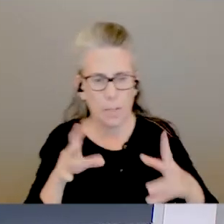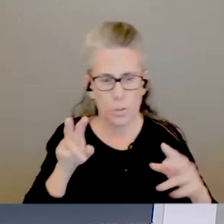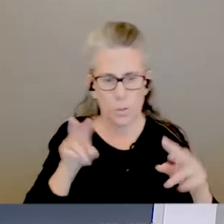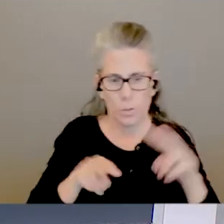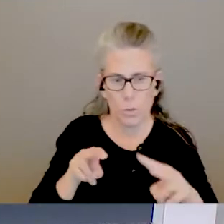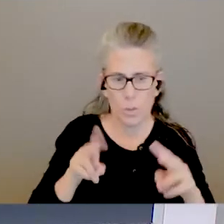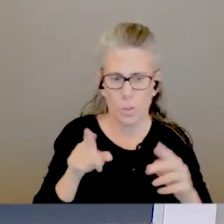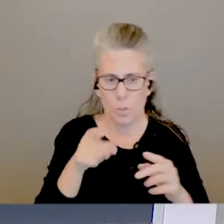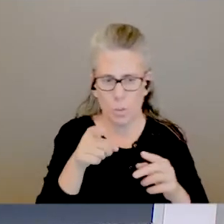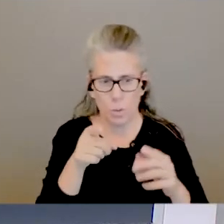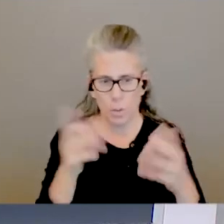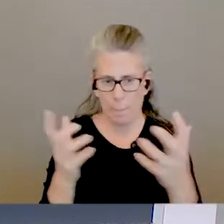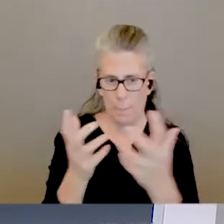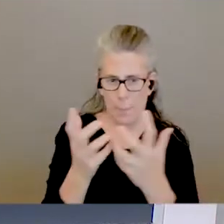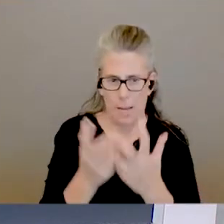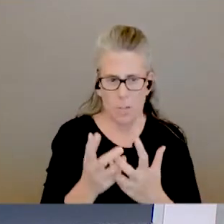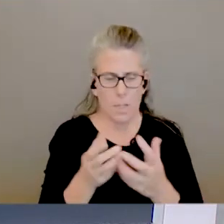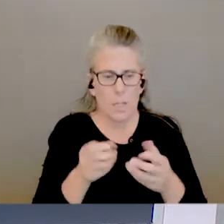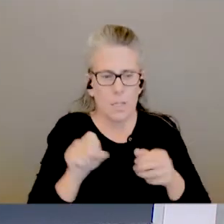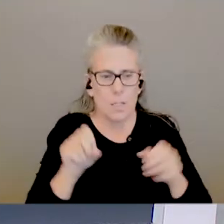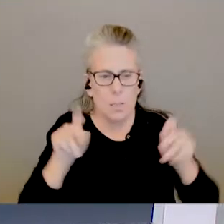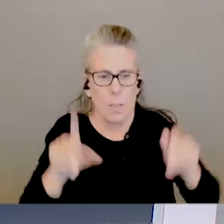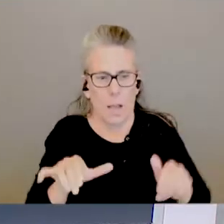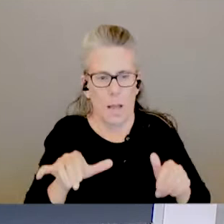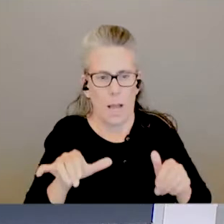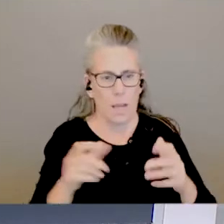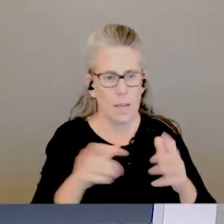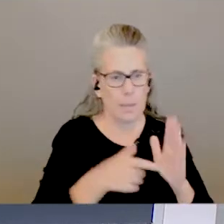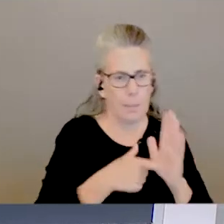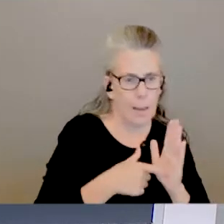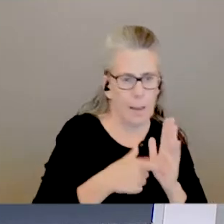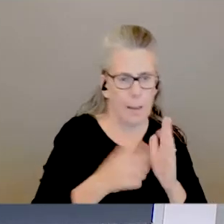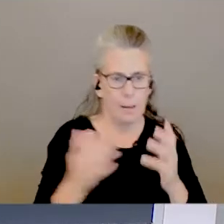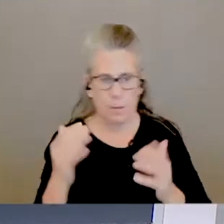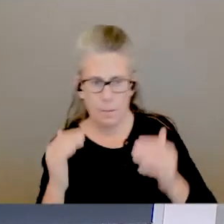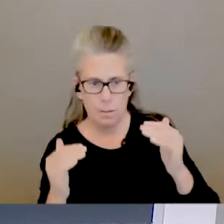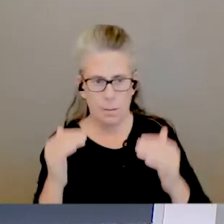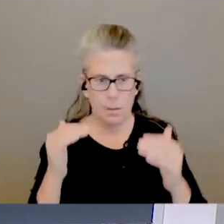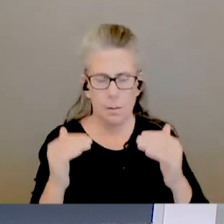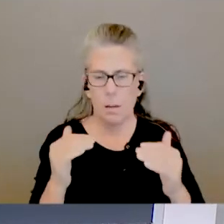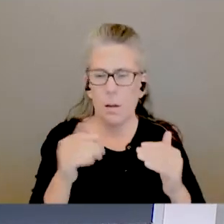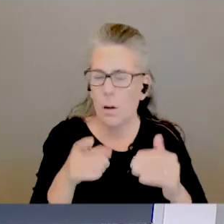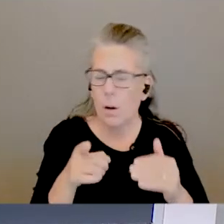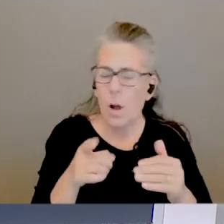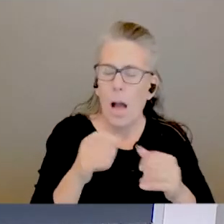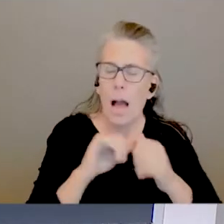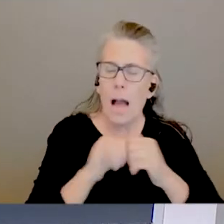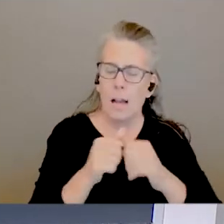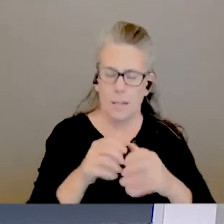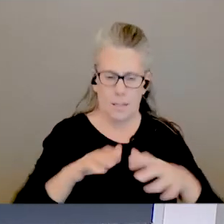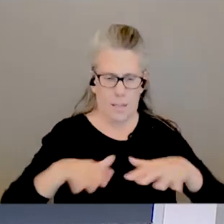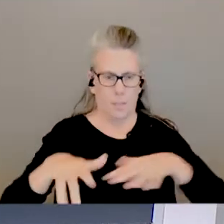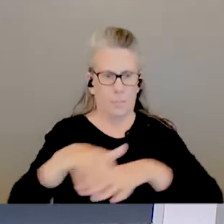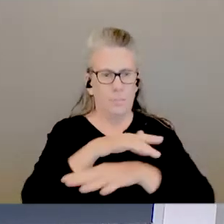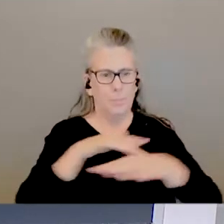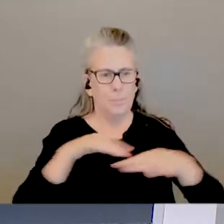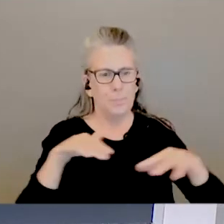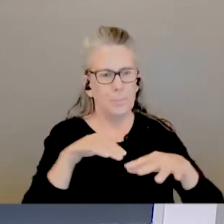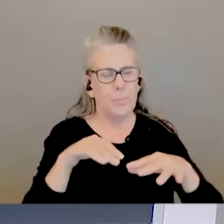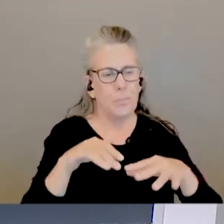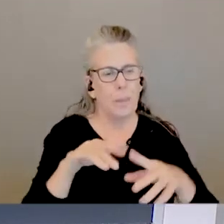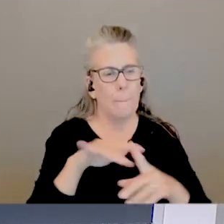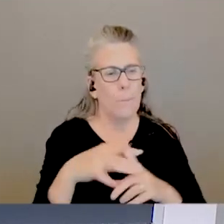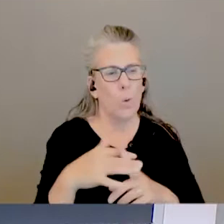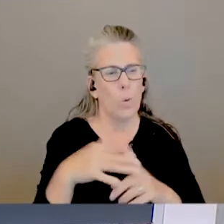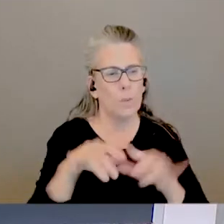certain ads with certain contents, and then there's personalization. How does this whole ecosystem work? It seems like a very complicated system. How does it